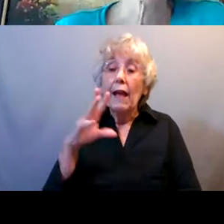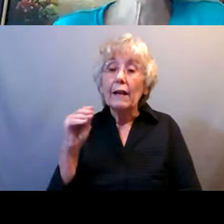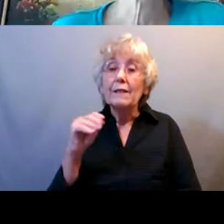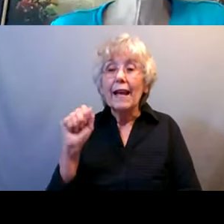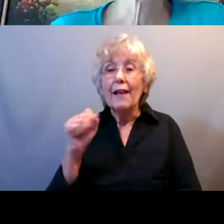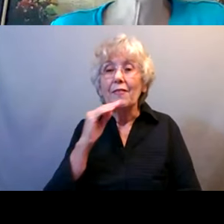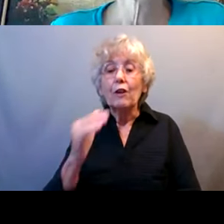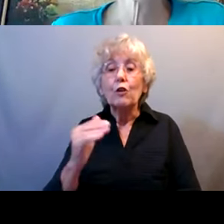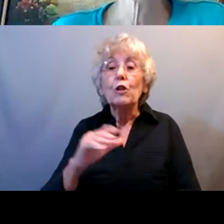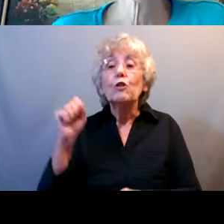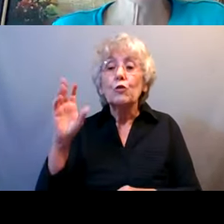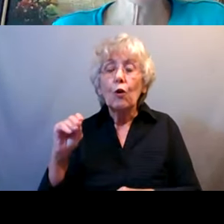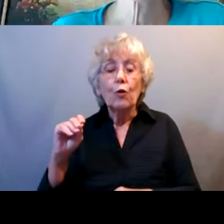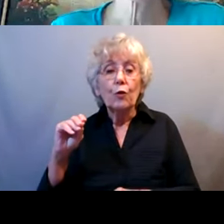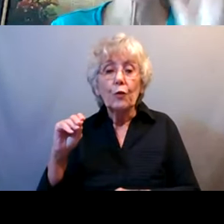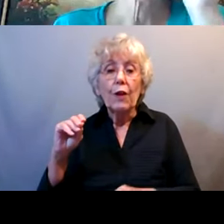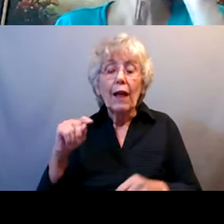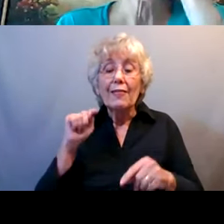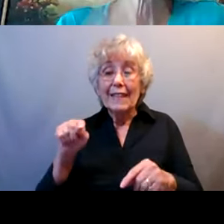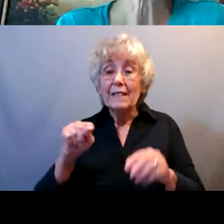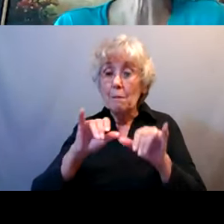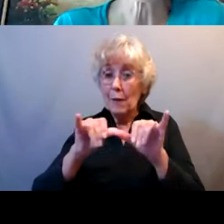Thank you. So these measures